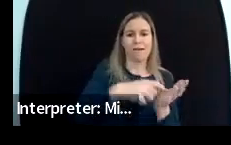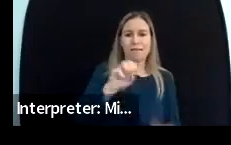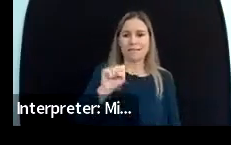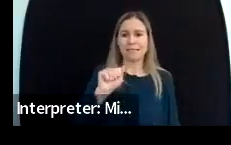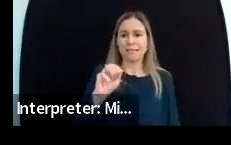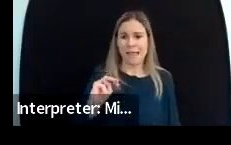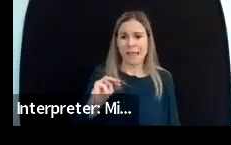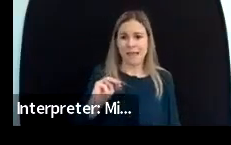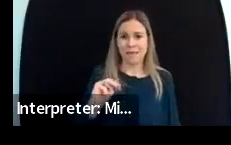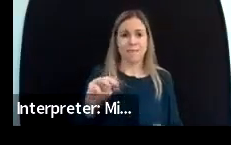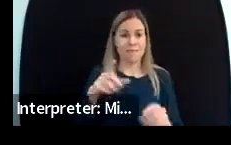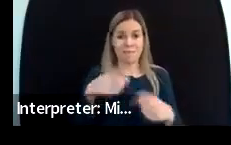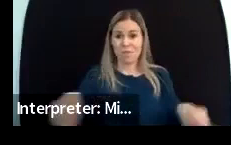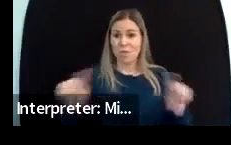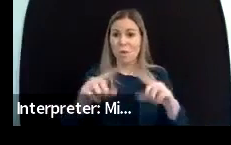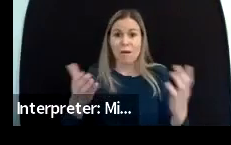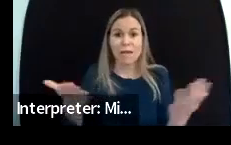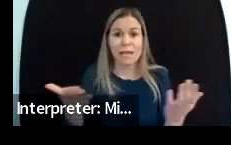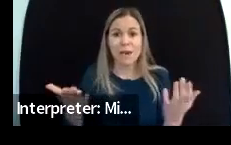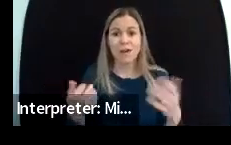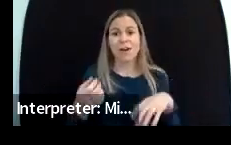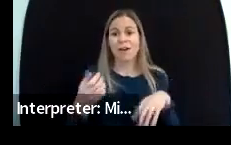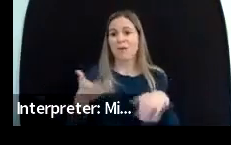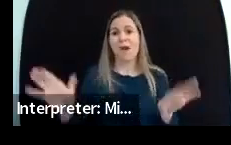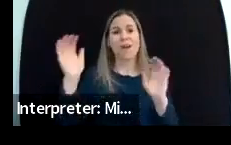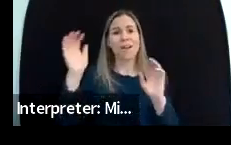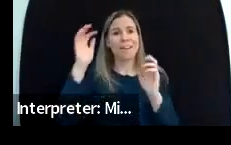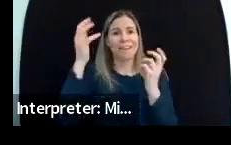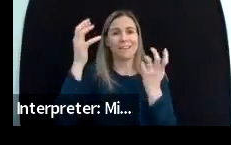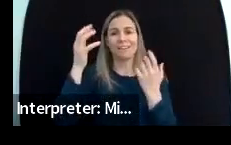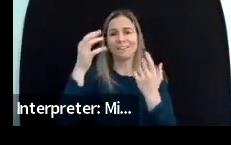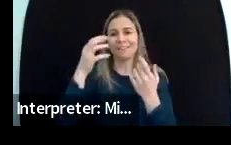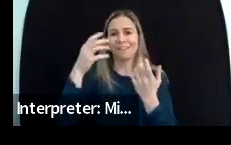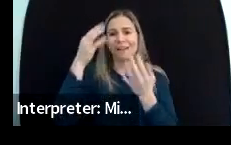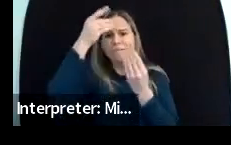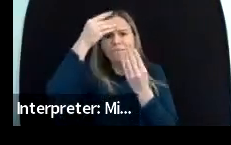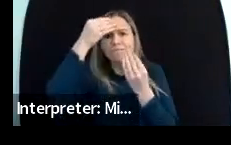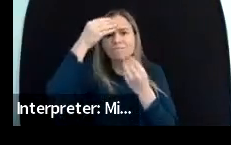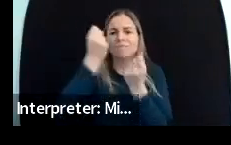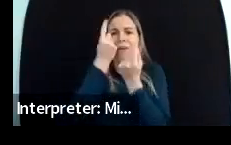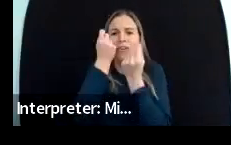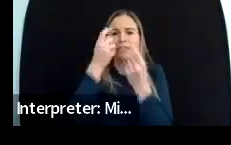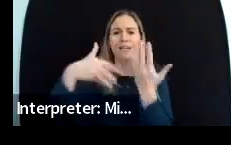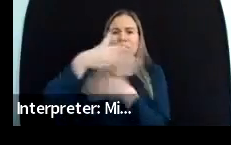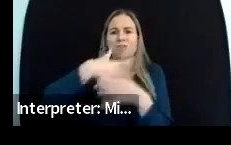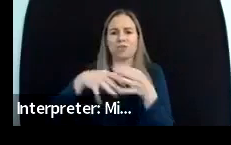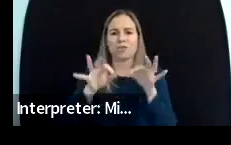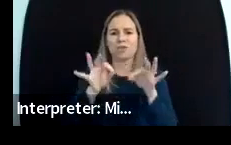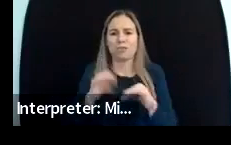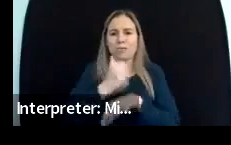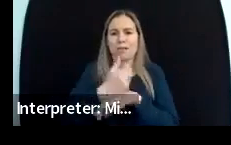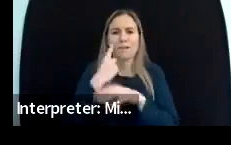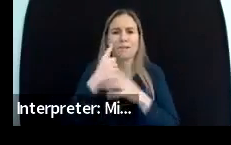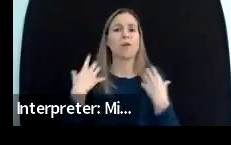group who's here on this webinar really already is you know, attuned to social determinants of health. And that's because I'm